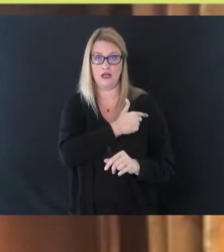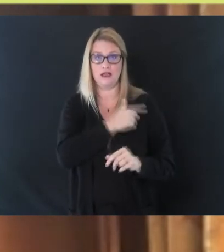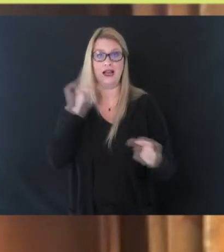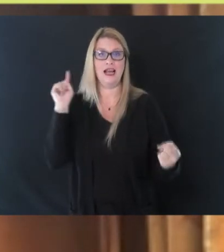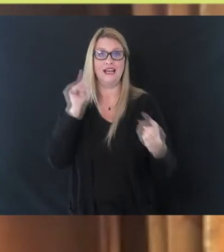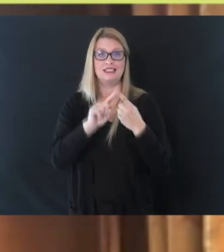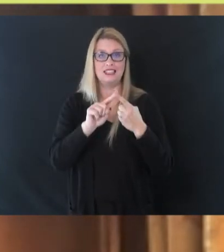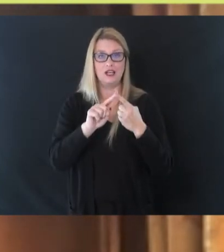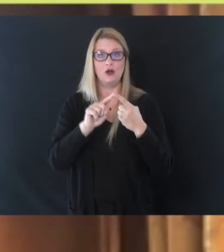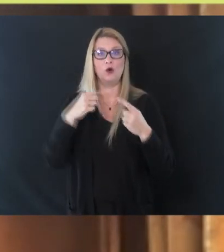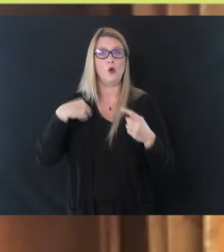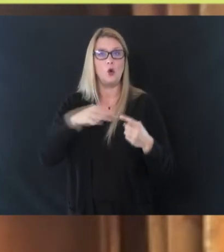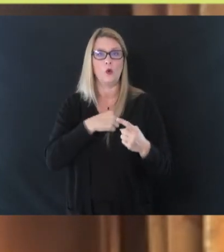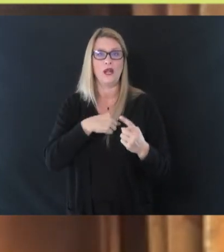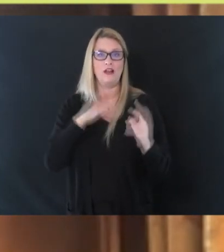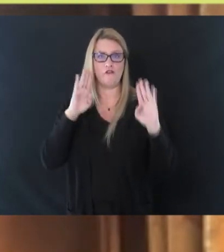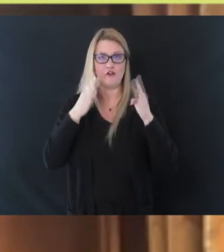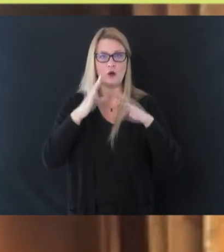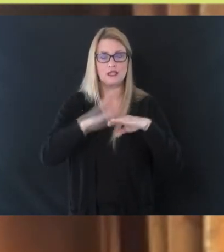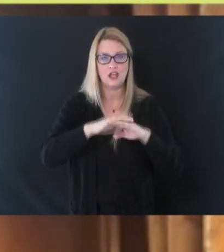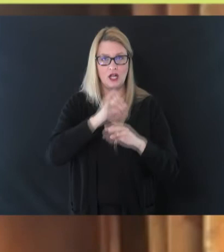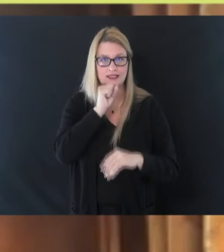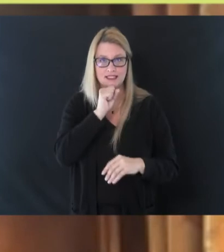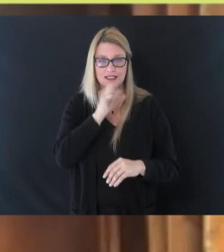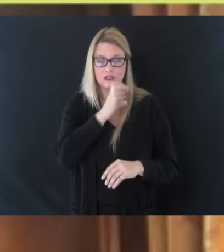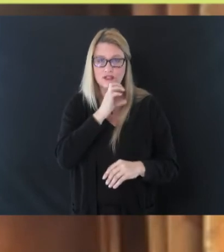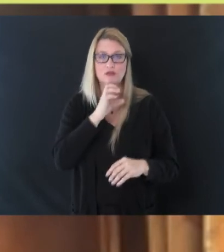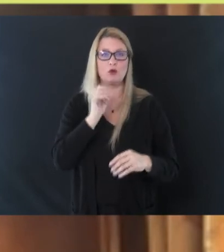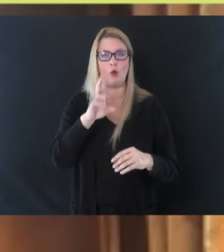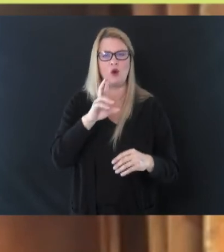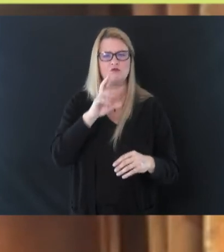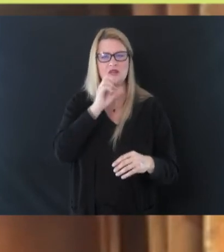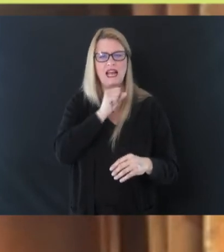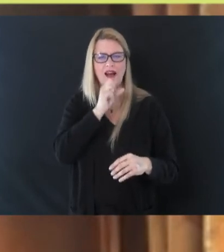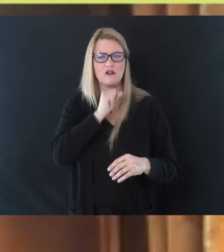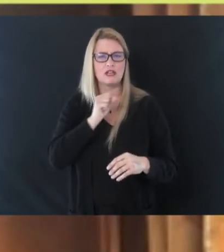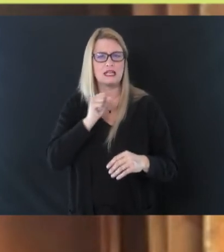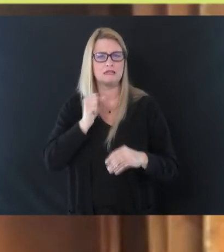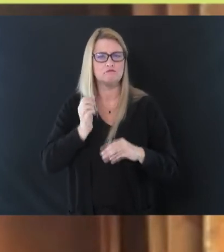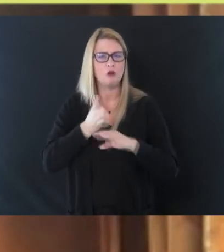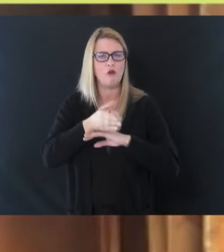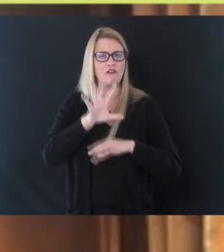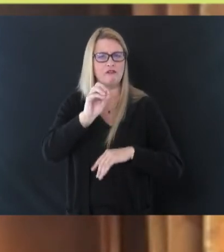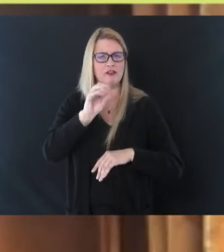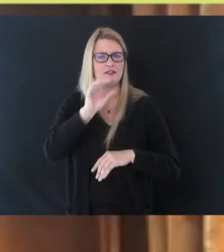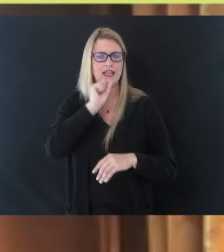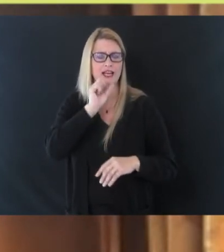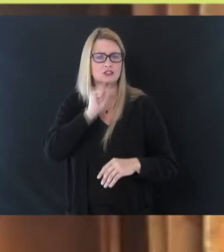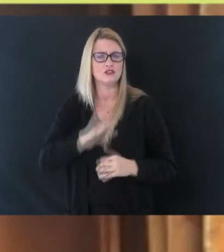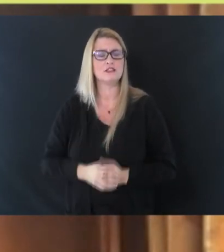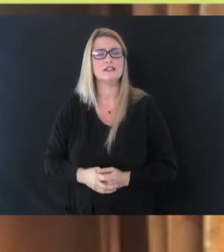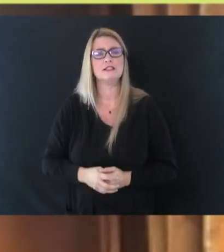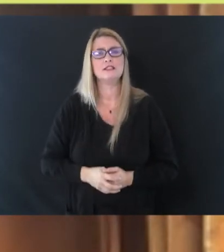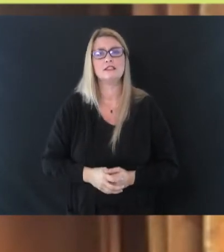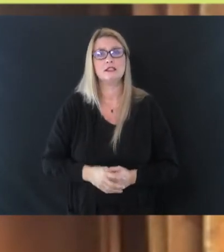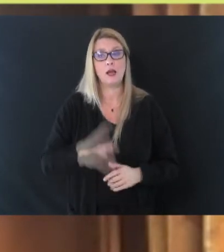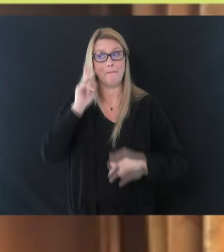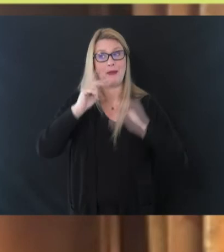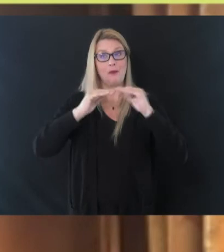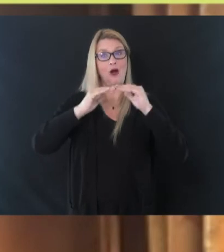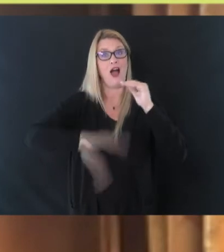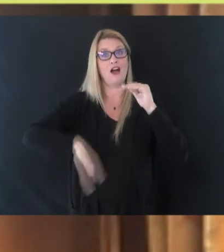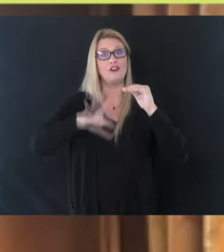got through our elderly population. So the teachers and other critical workers under 50 were